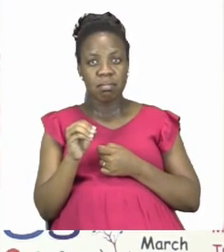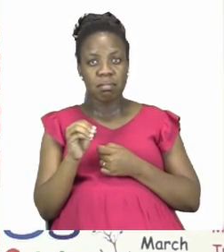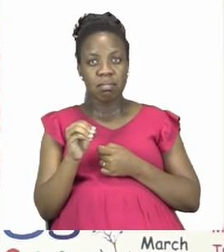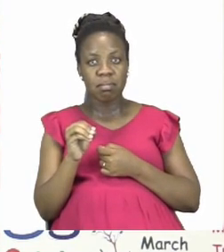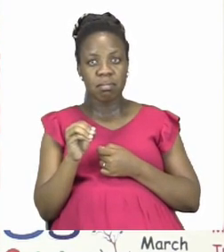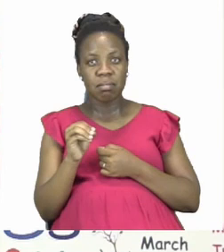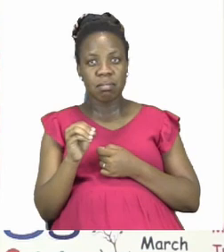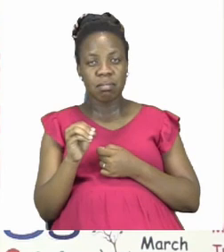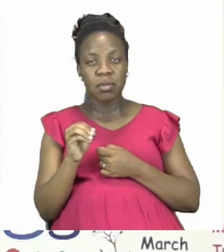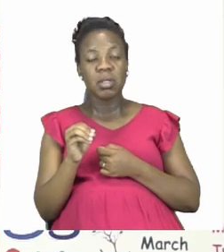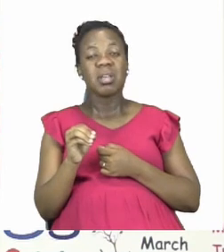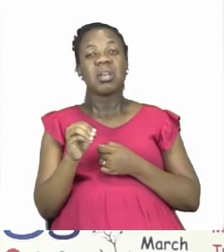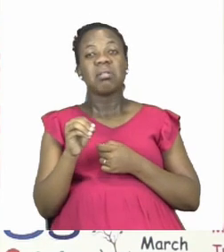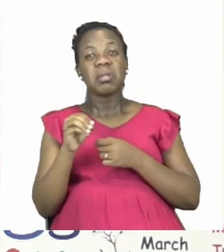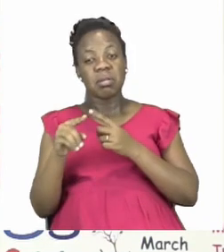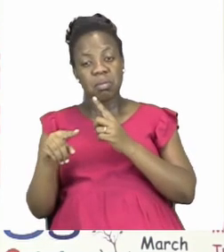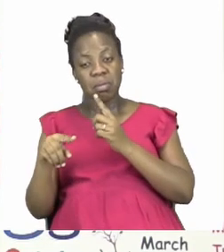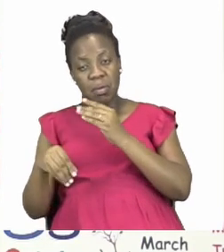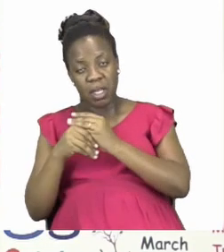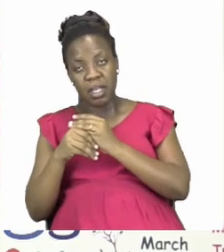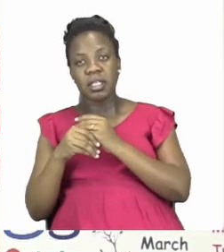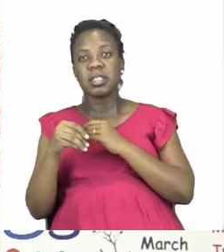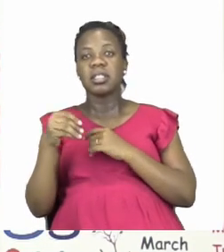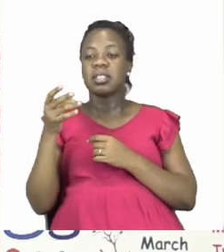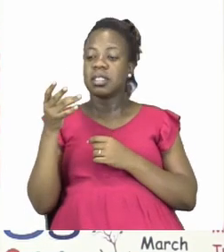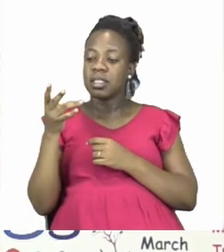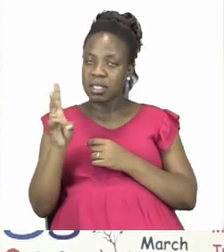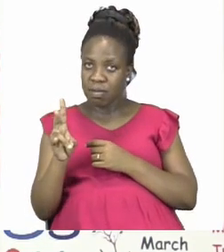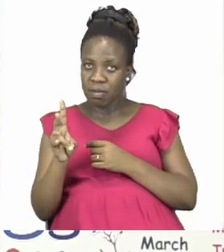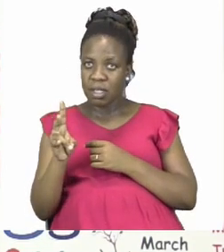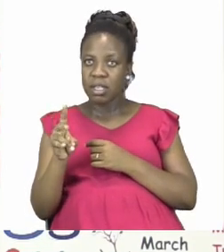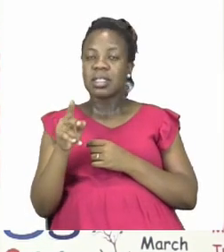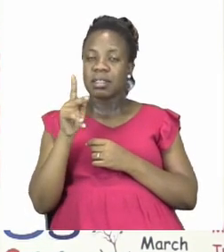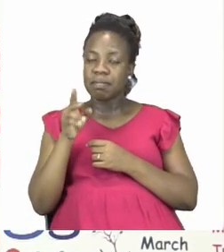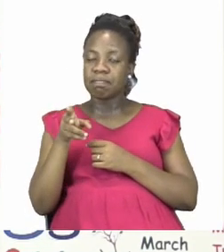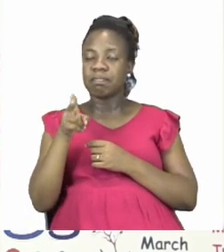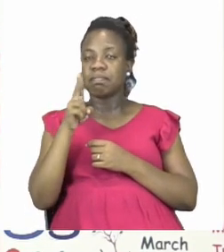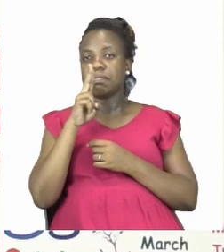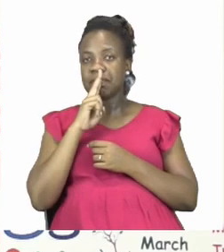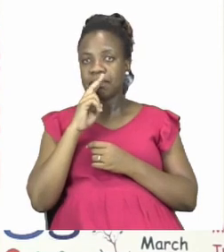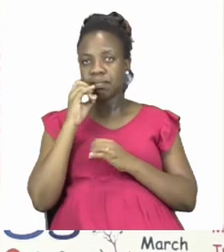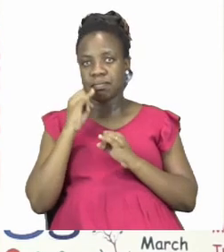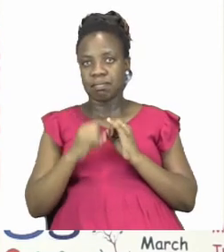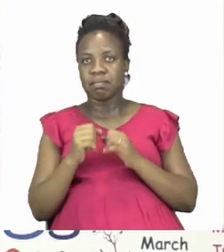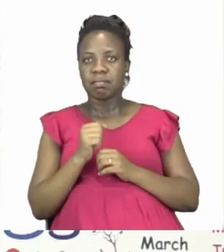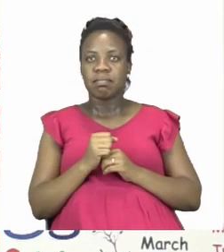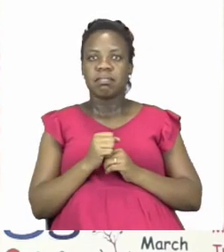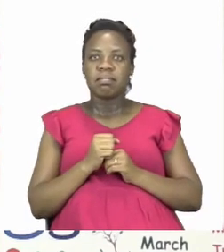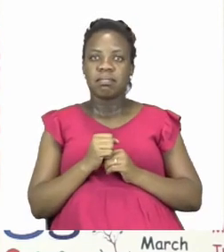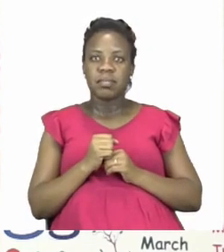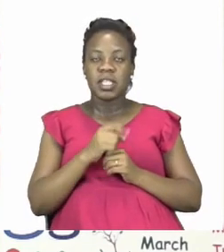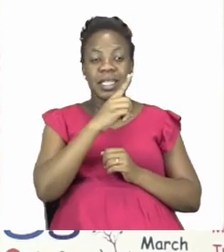7 so that we can get our main answer. Now boys and girls, I want you to go ahead